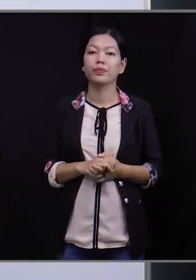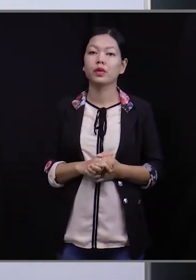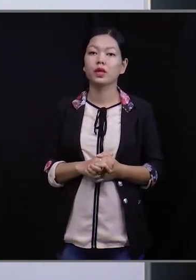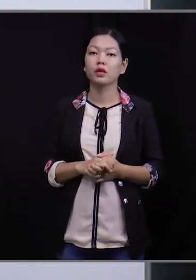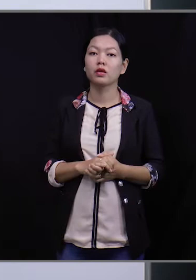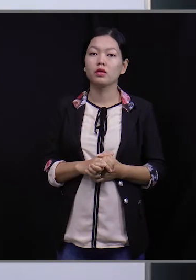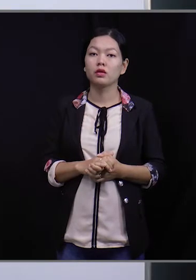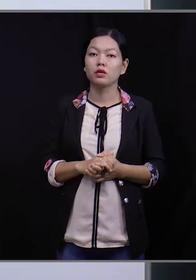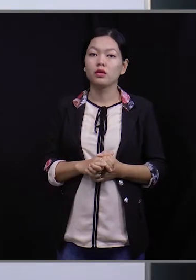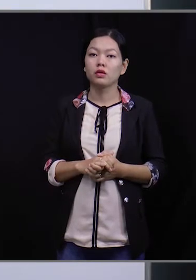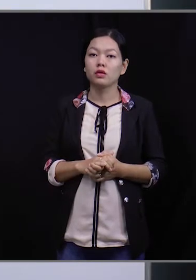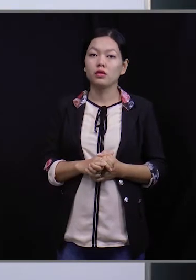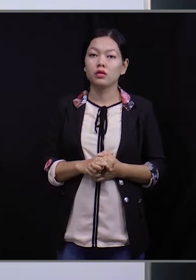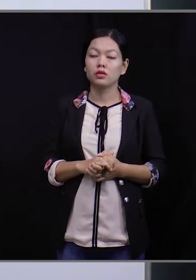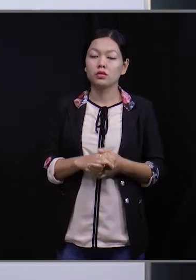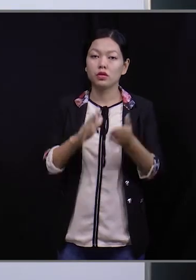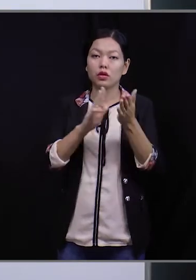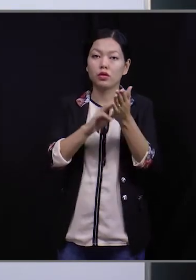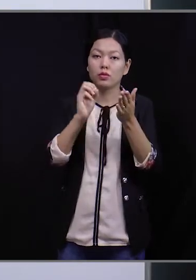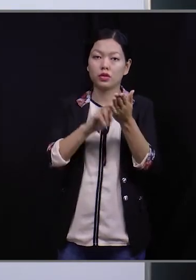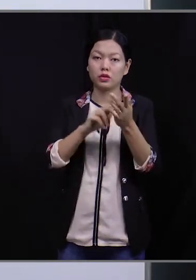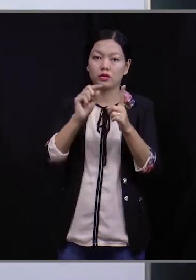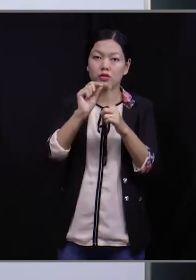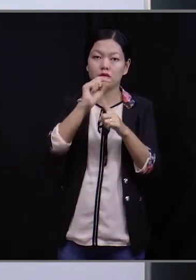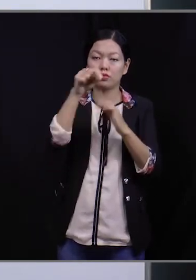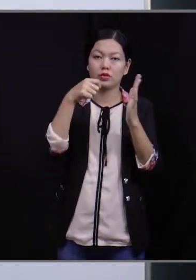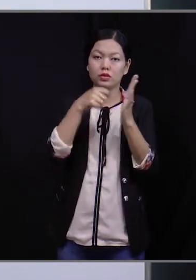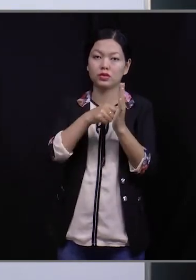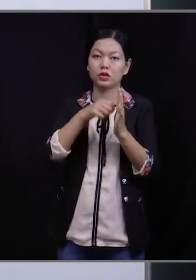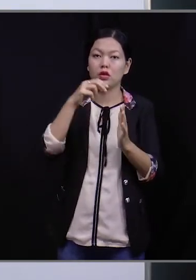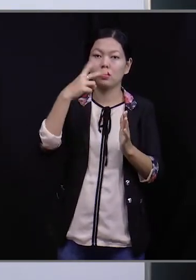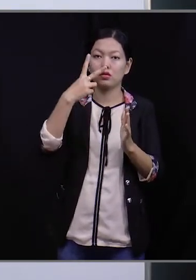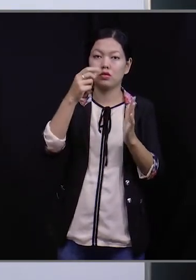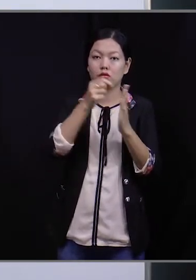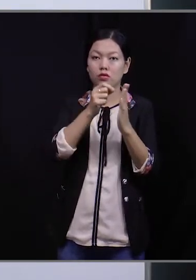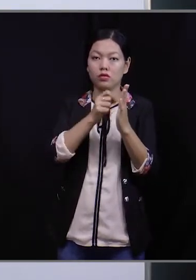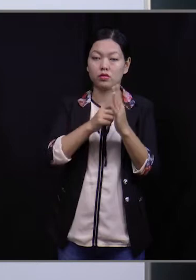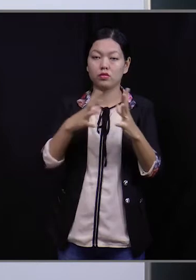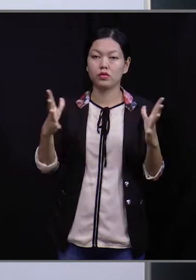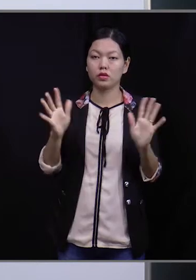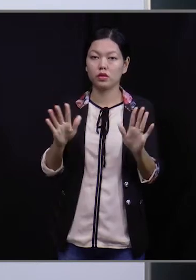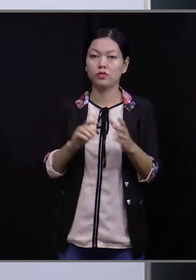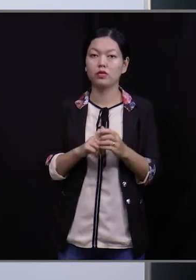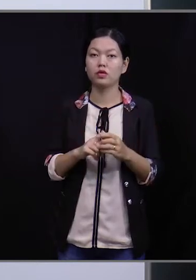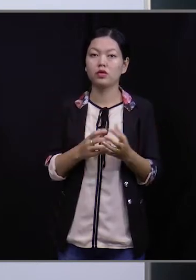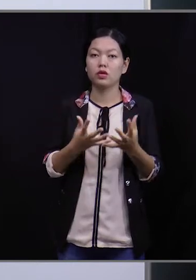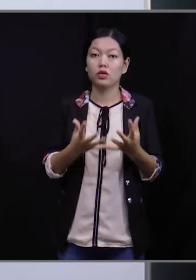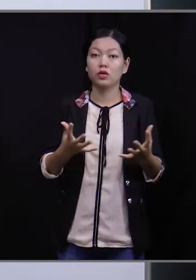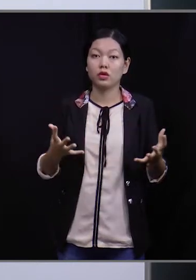two measures of monetary policy, quantitative and qualitative.